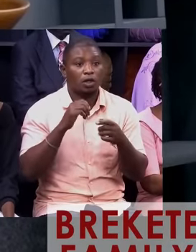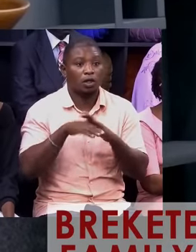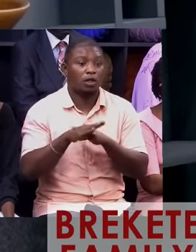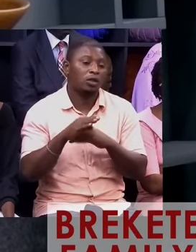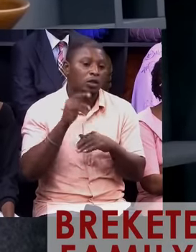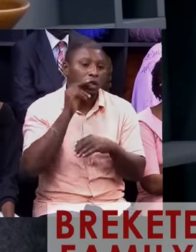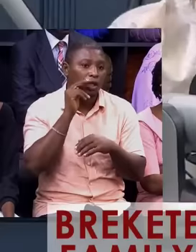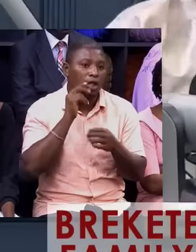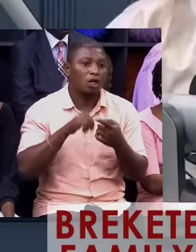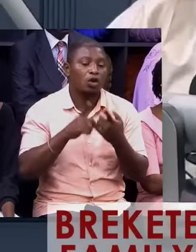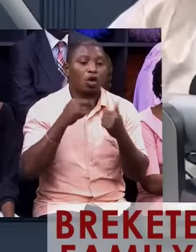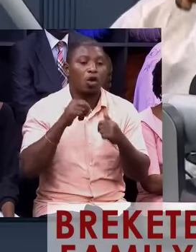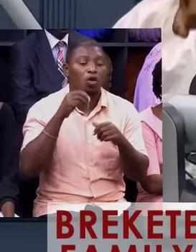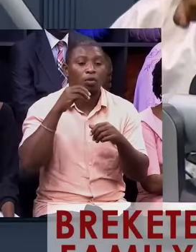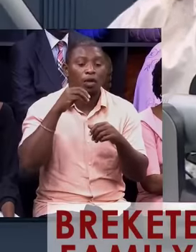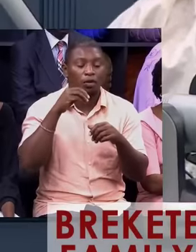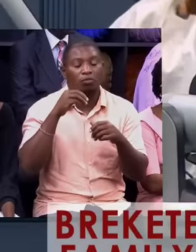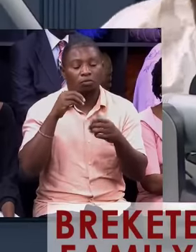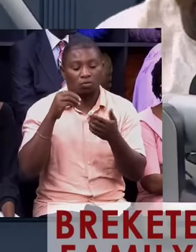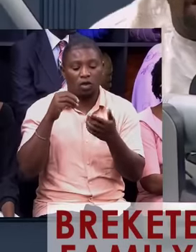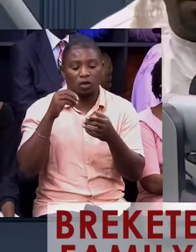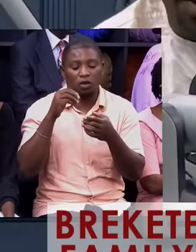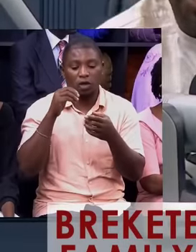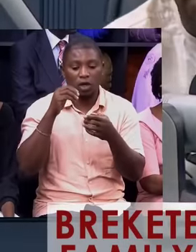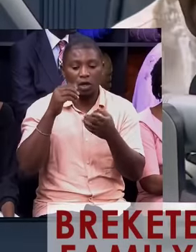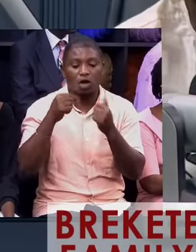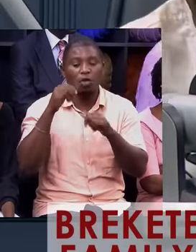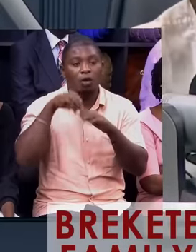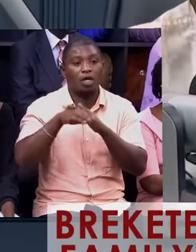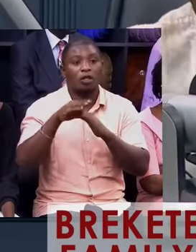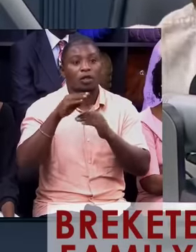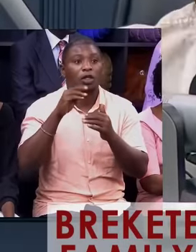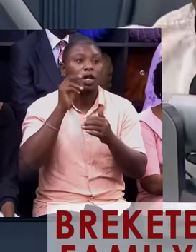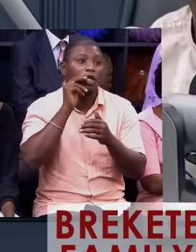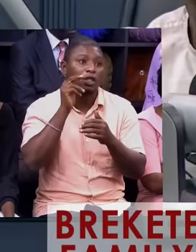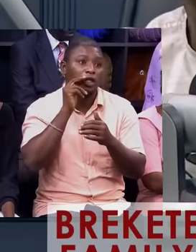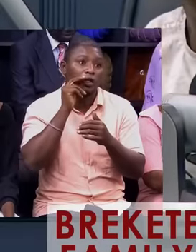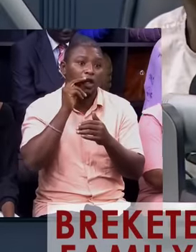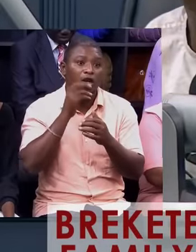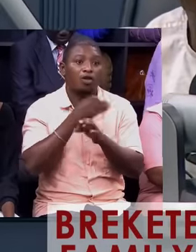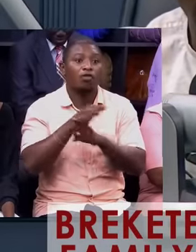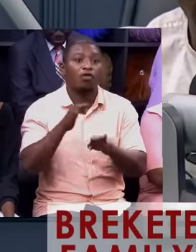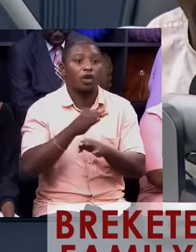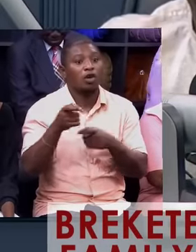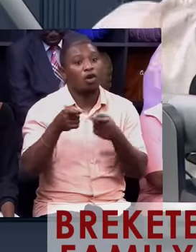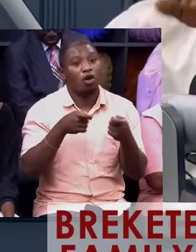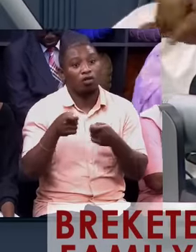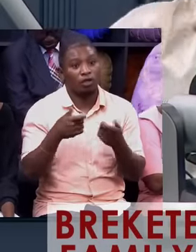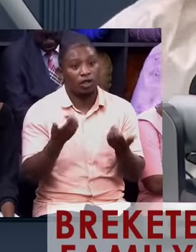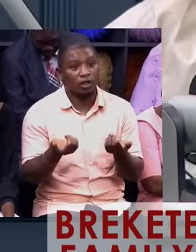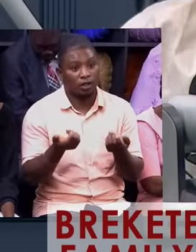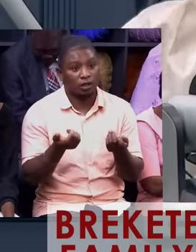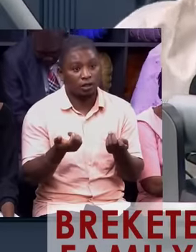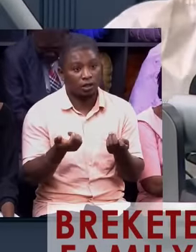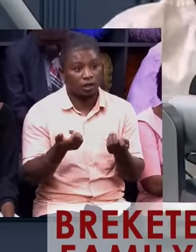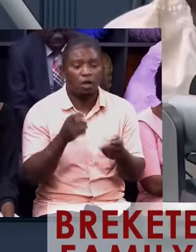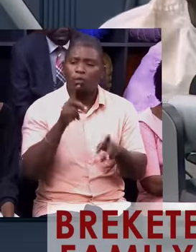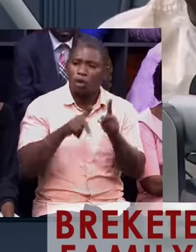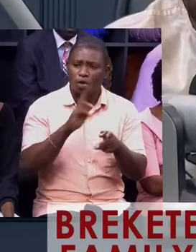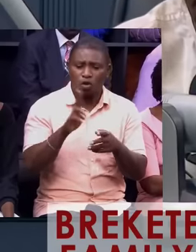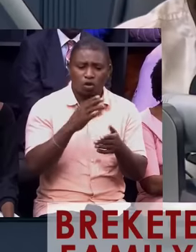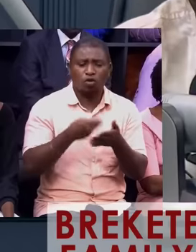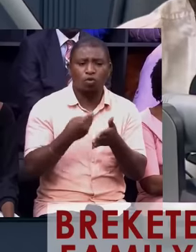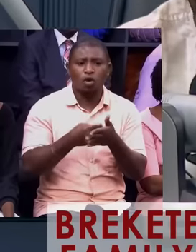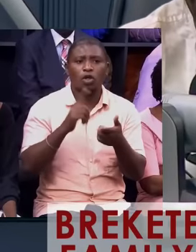charge for those not be people they use their money go buy sniper to kill themselves because then they go